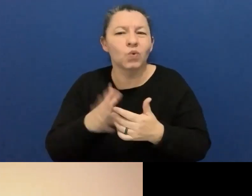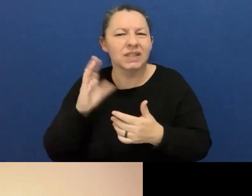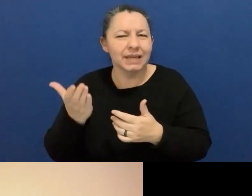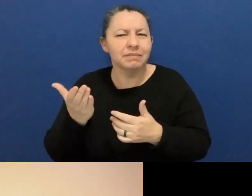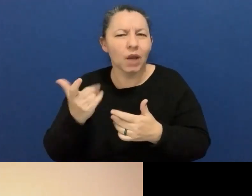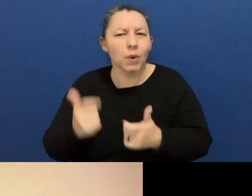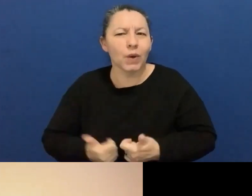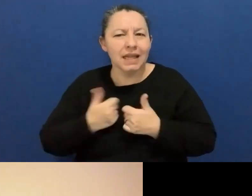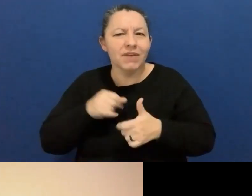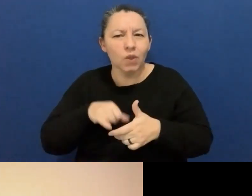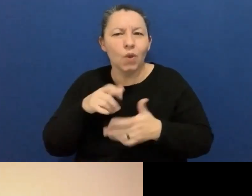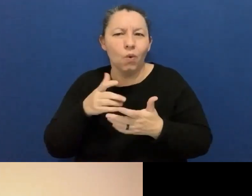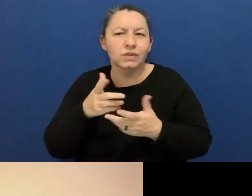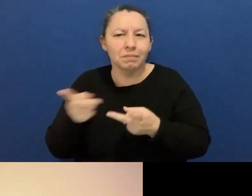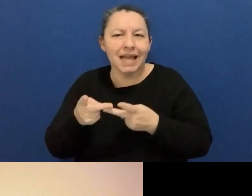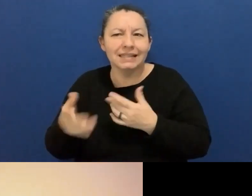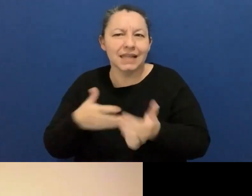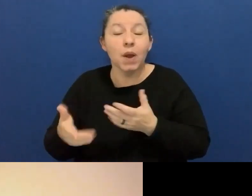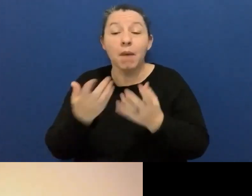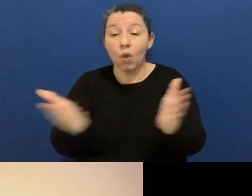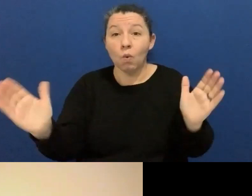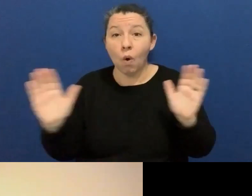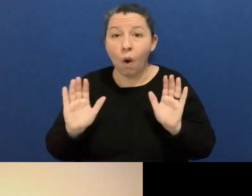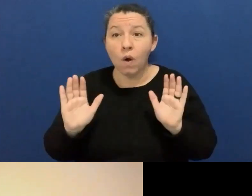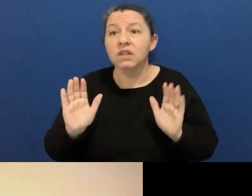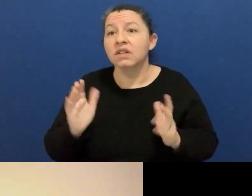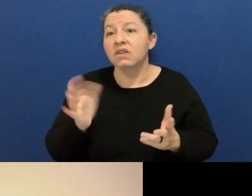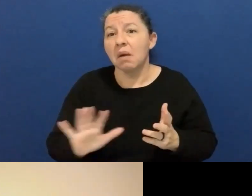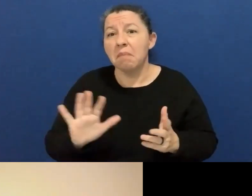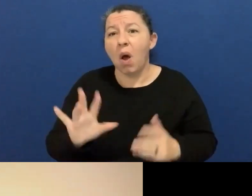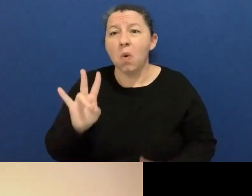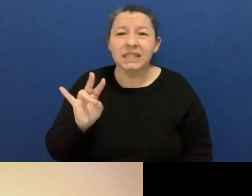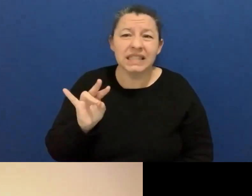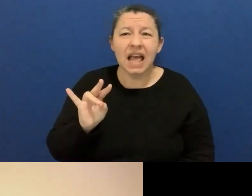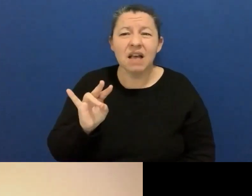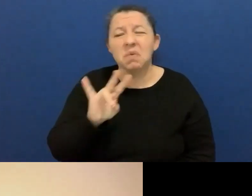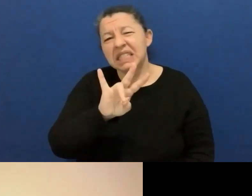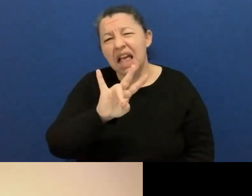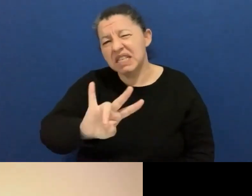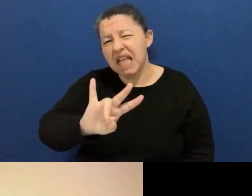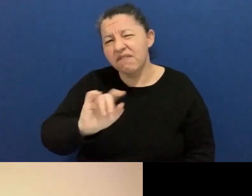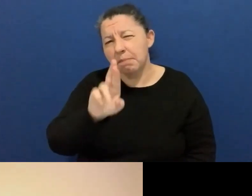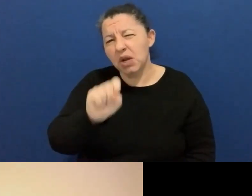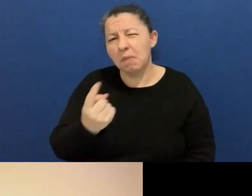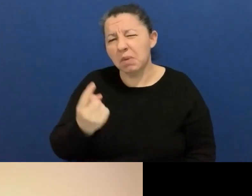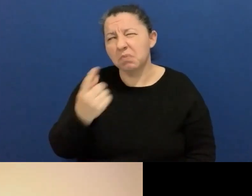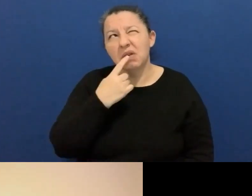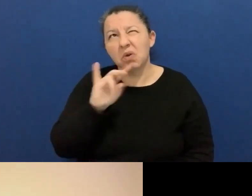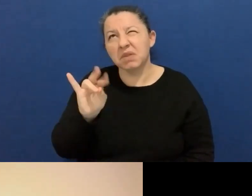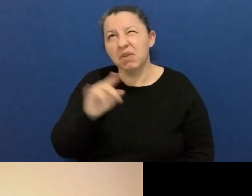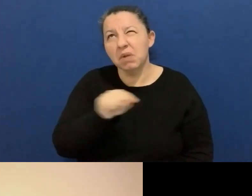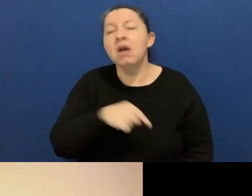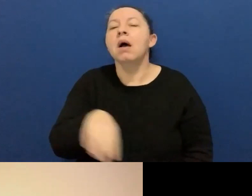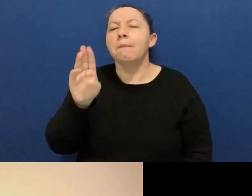spaces. The walls are only about 70 centimeters to maybe a meter high. So on top of the